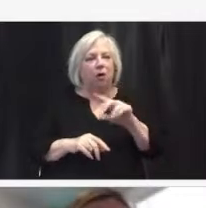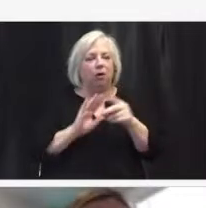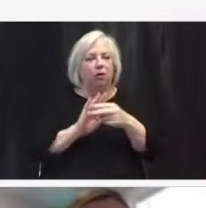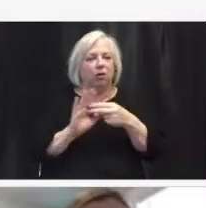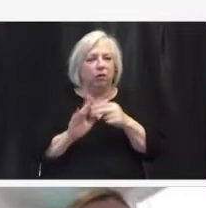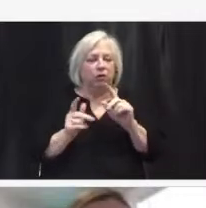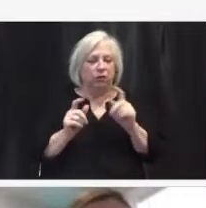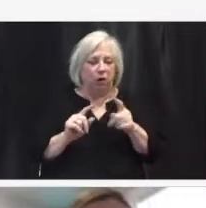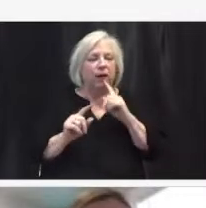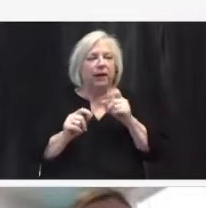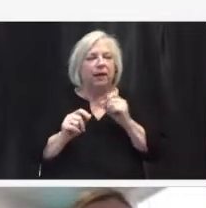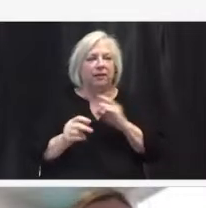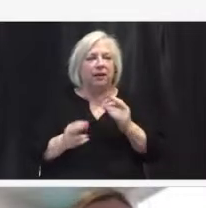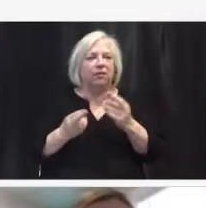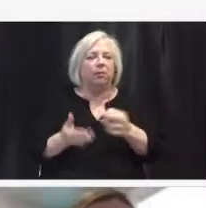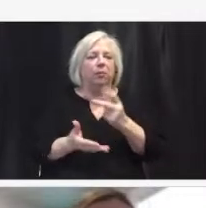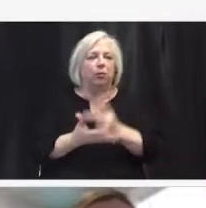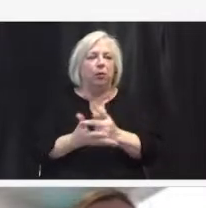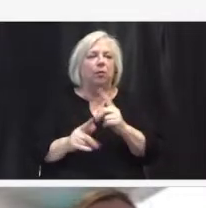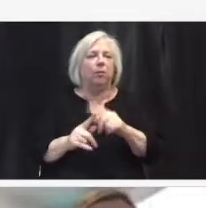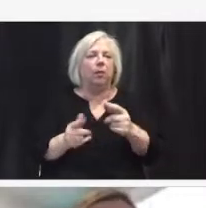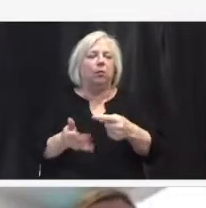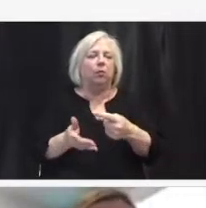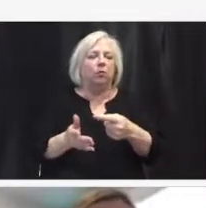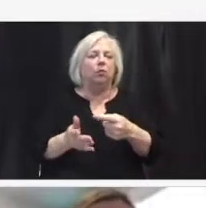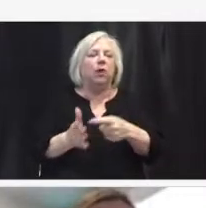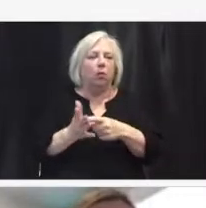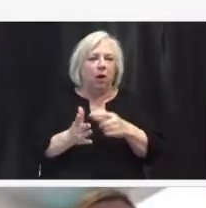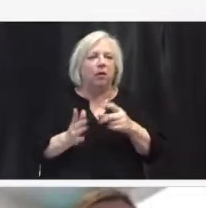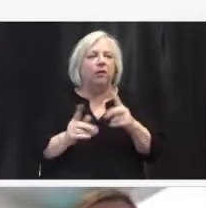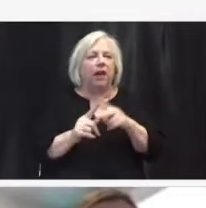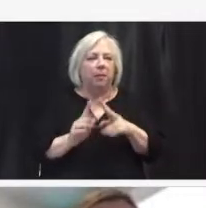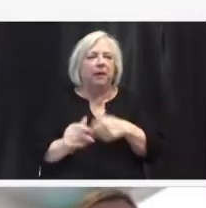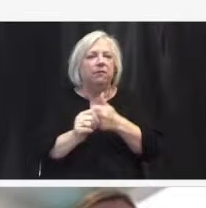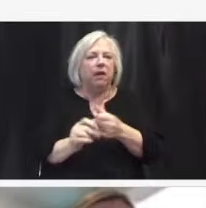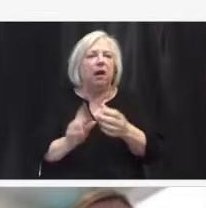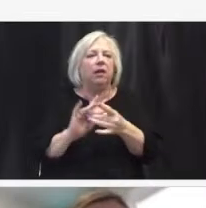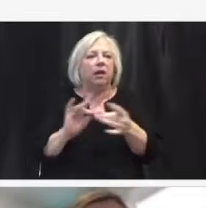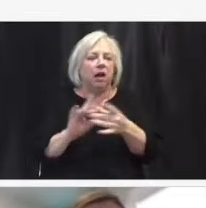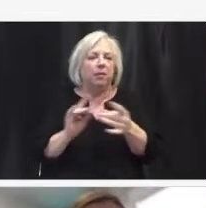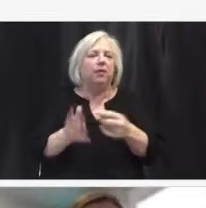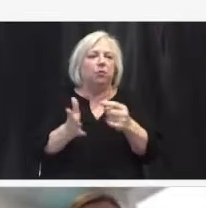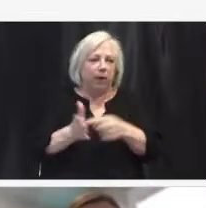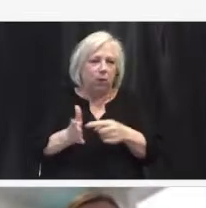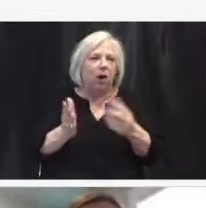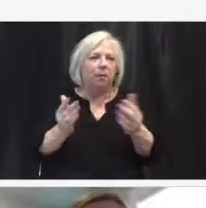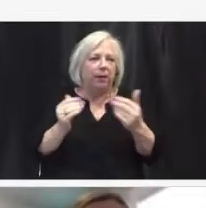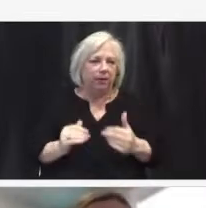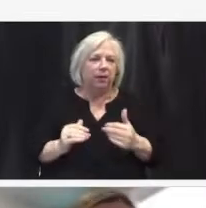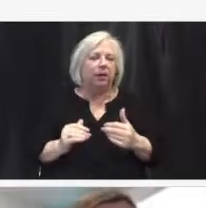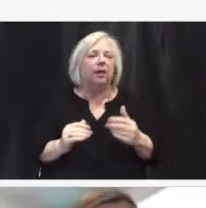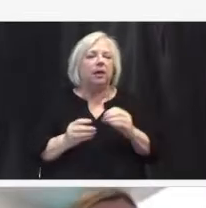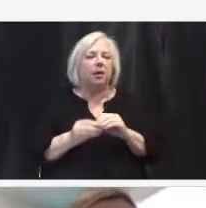and conditions outlined in paragraph E and the staff analysis of the agenda staff report. Item